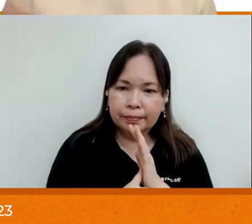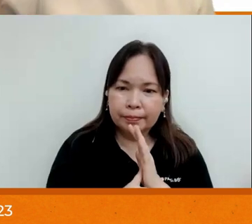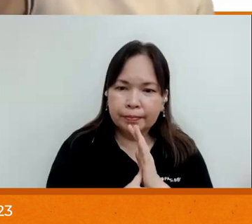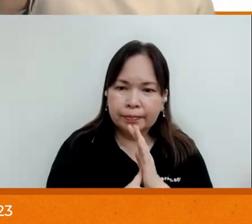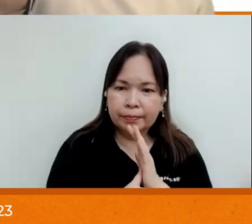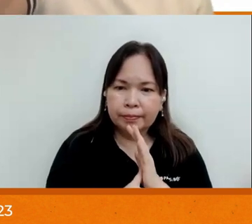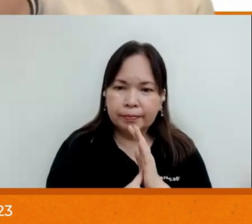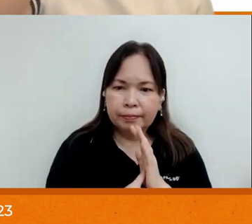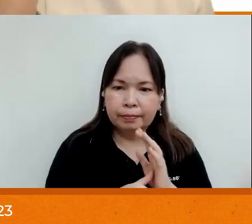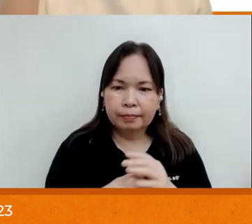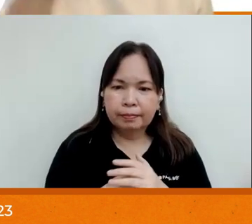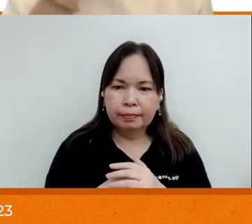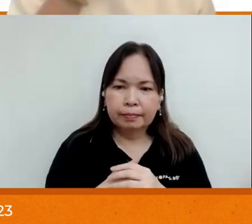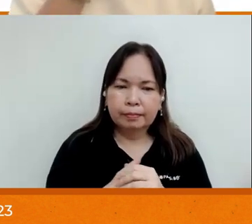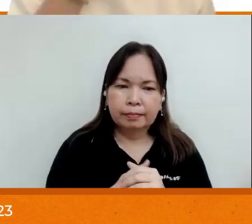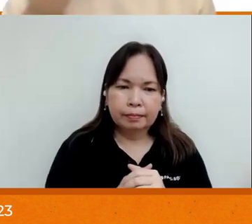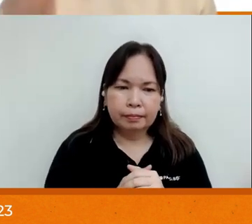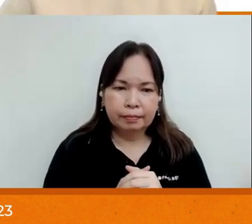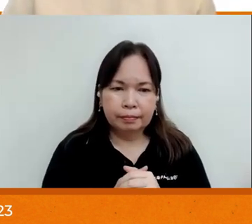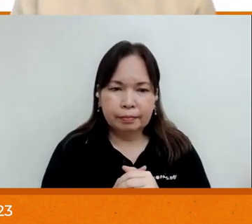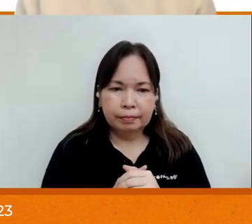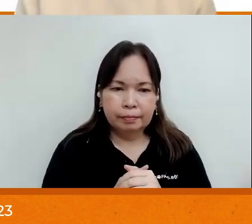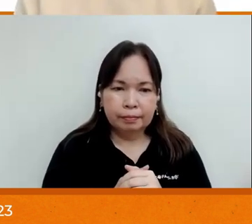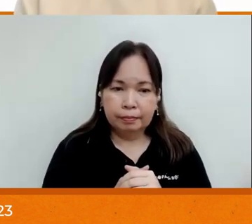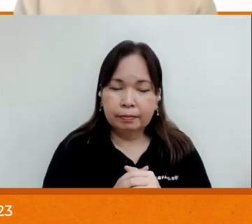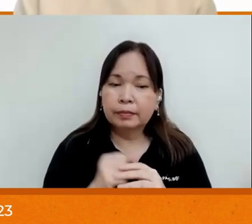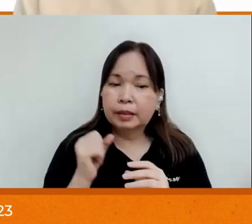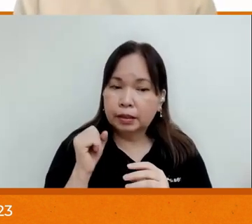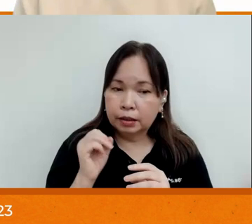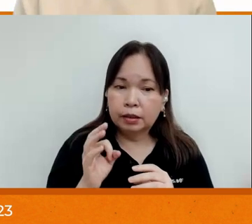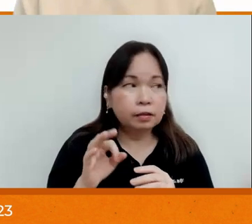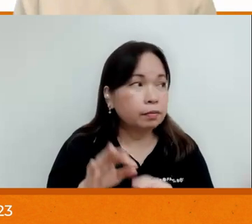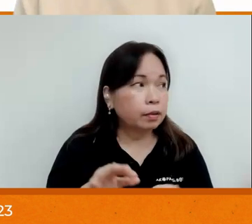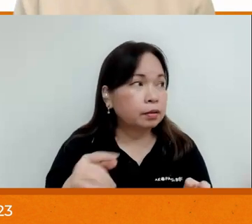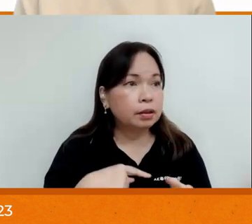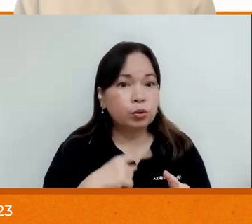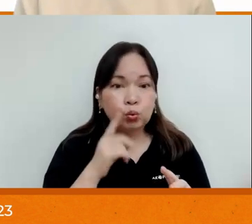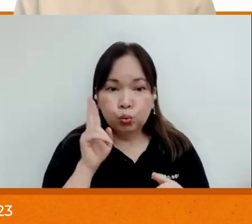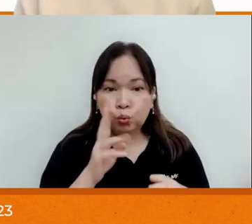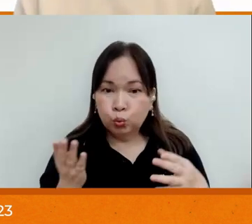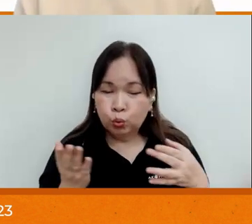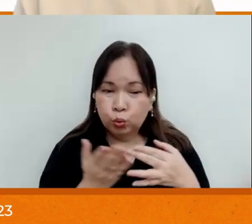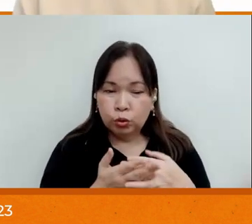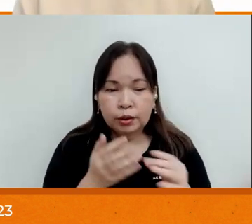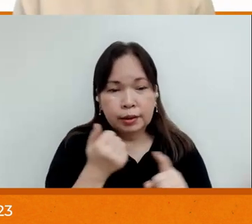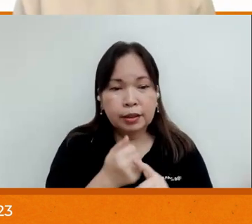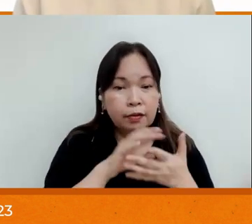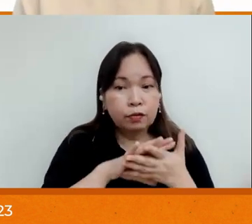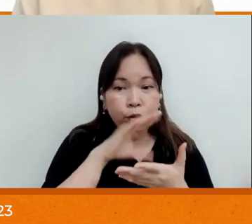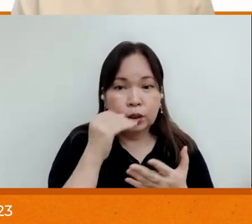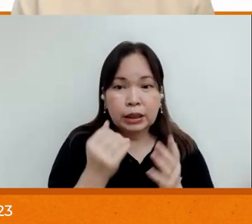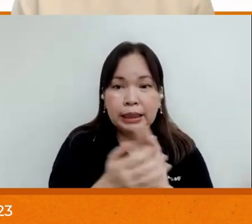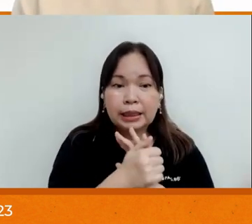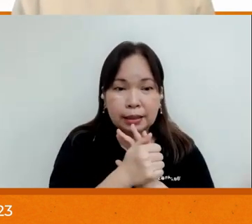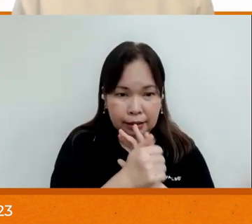benefit of the child pag nag-undergo ng intervention, can learn skills, that can help